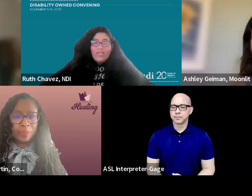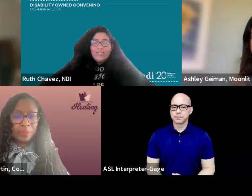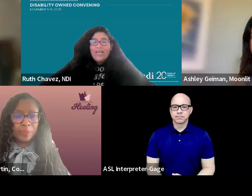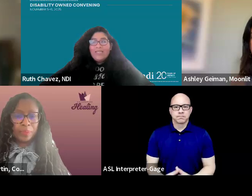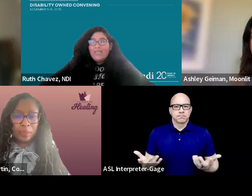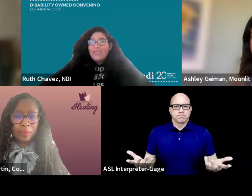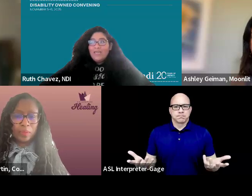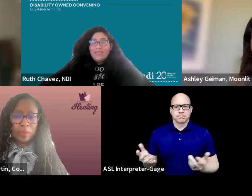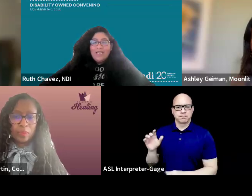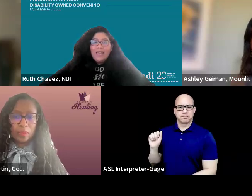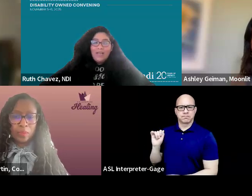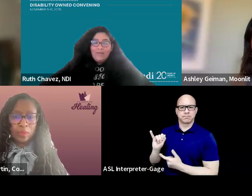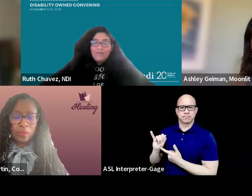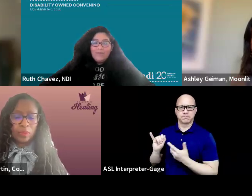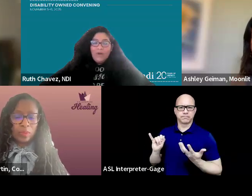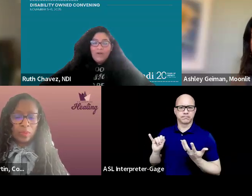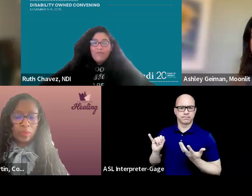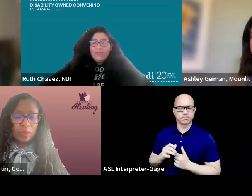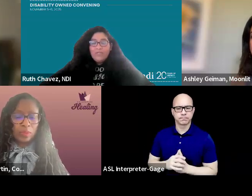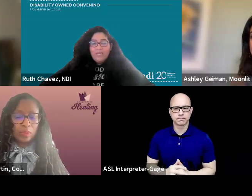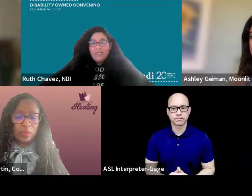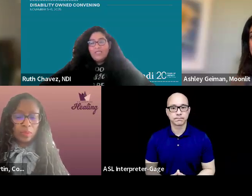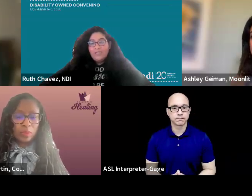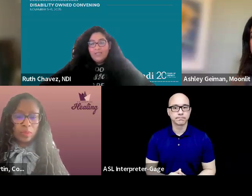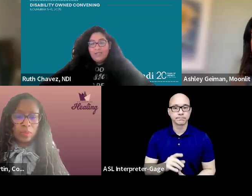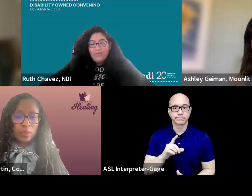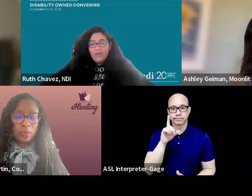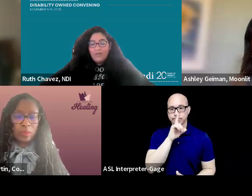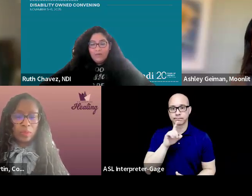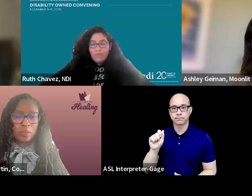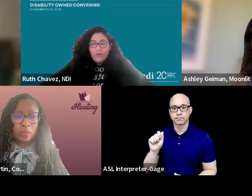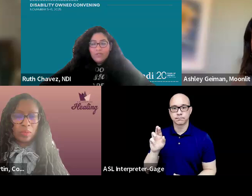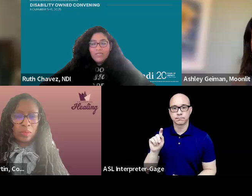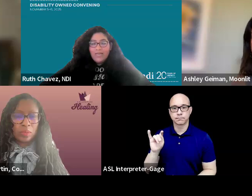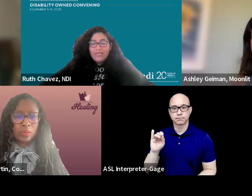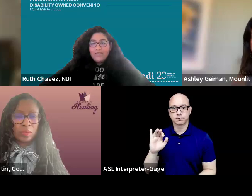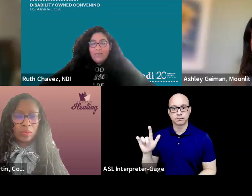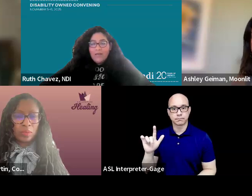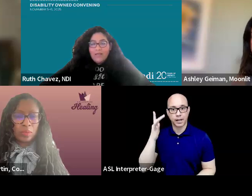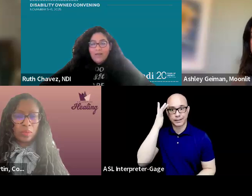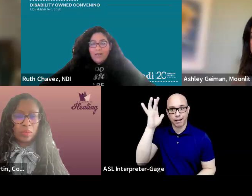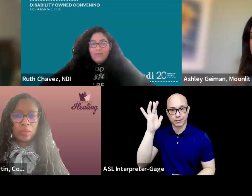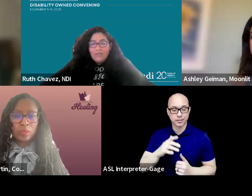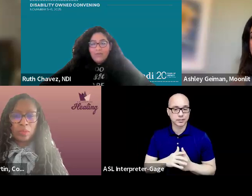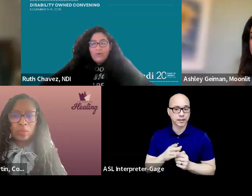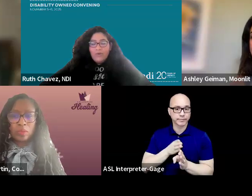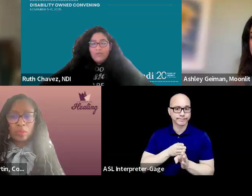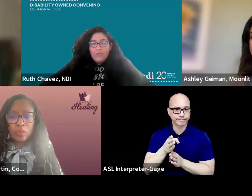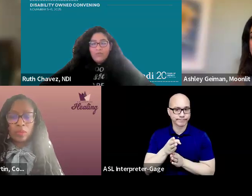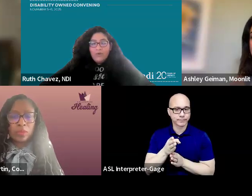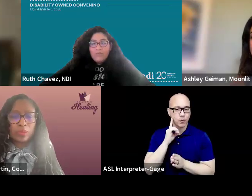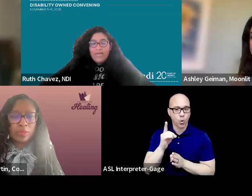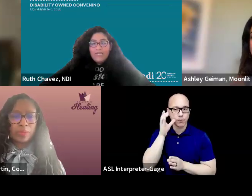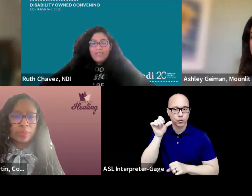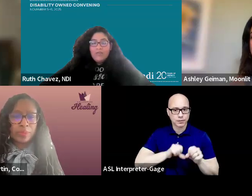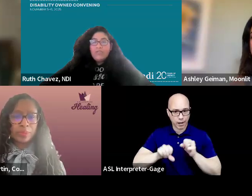So what exactly is AI? Artificial intelligence is a field of computer science that enables computers